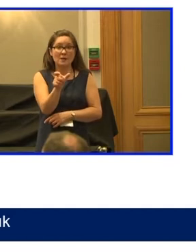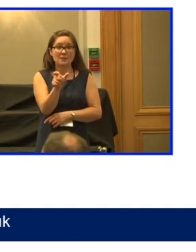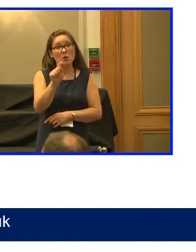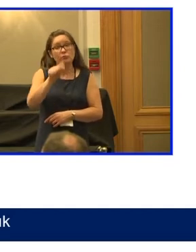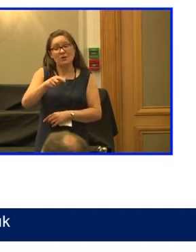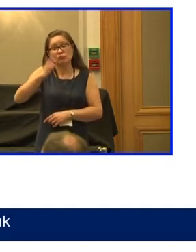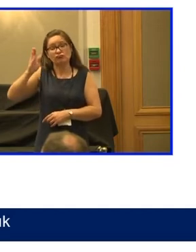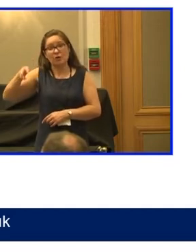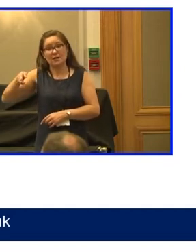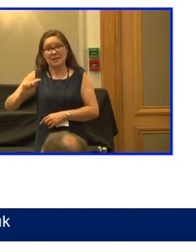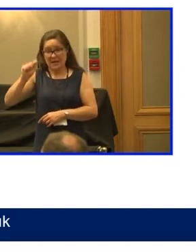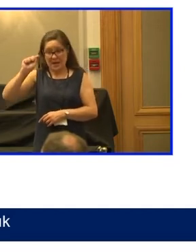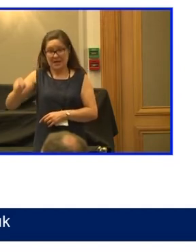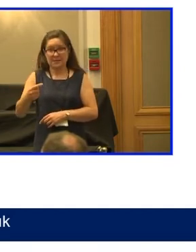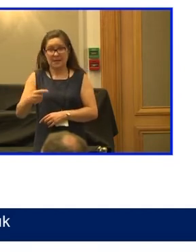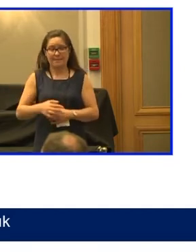the first option, hit enter.